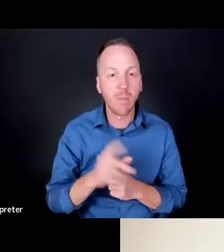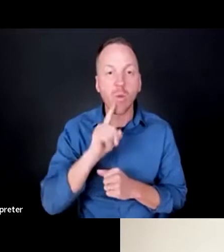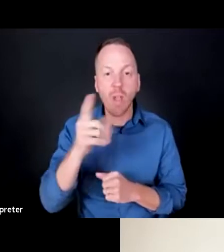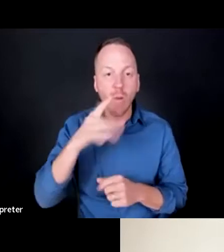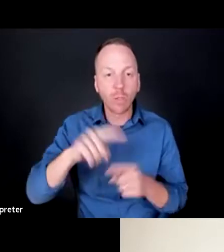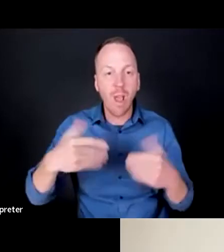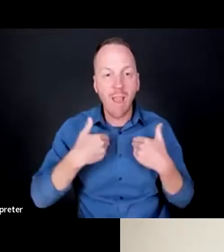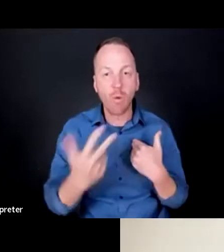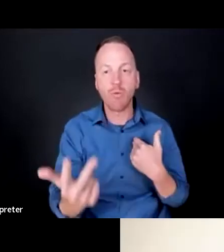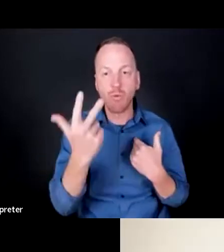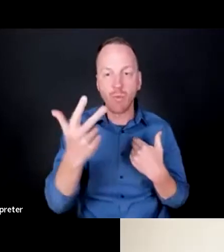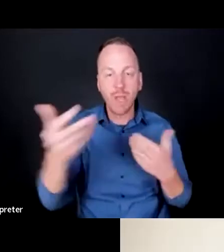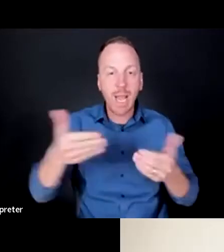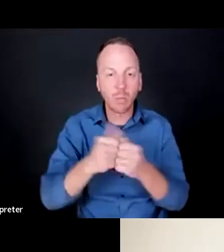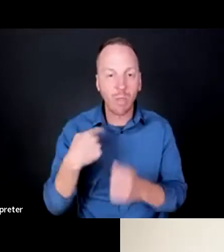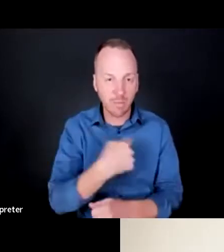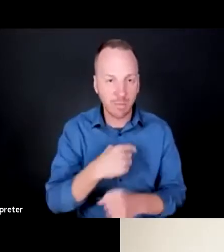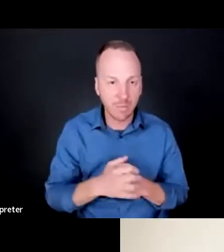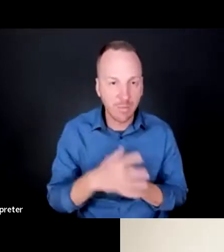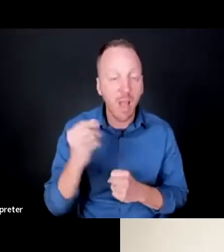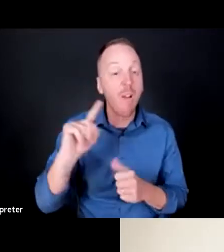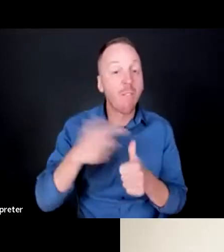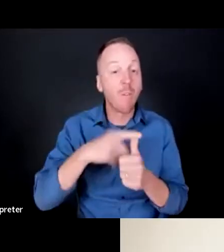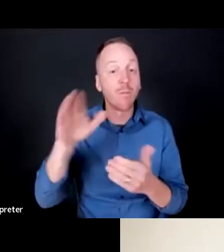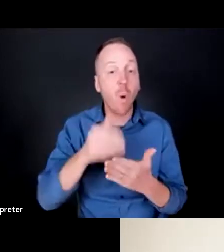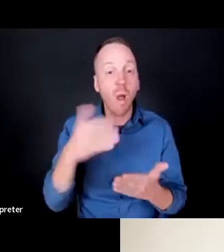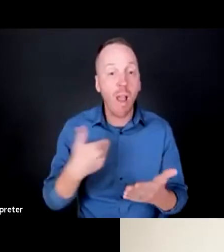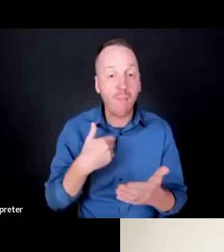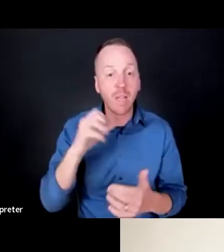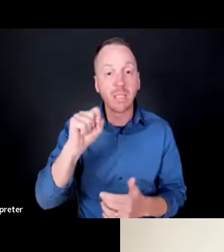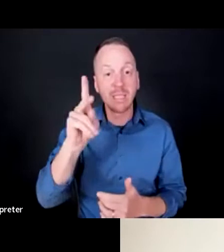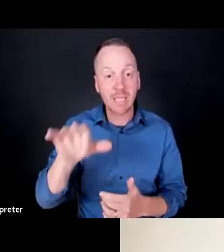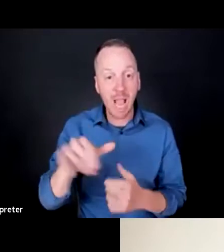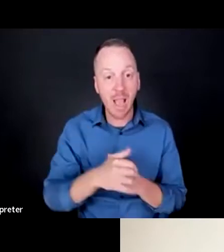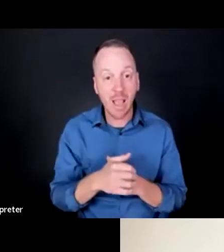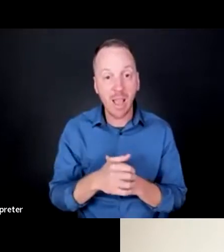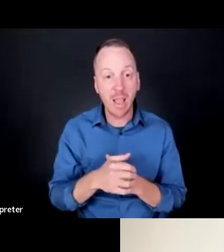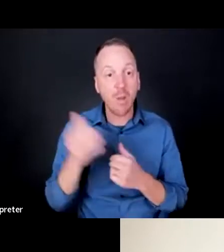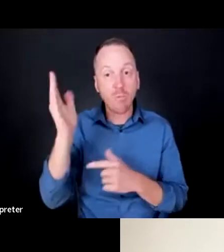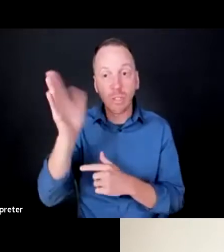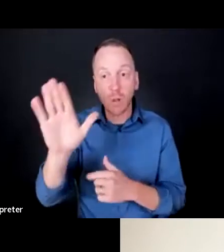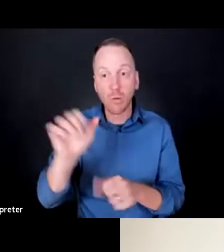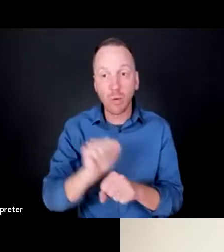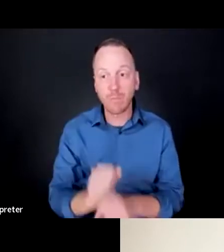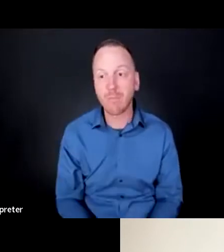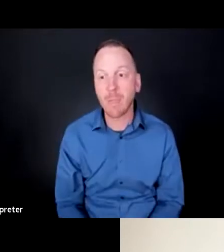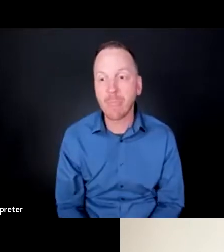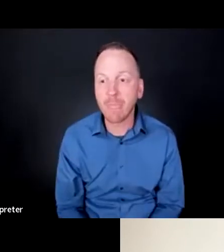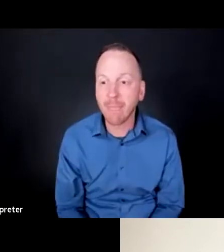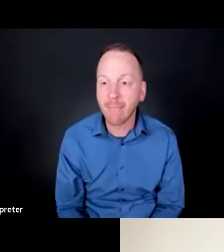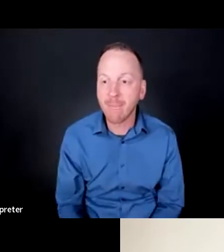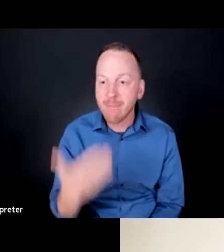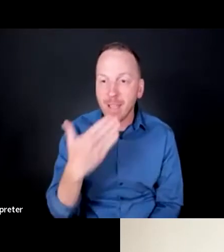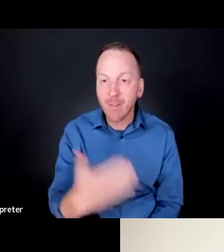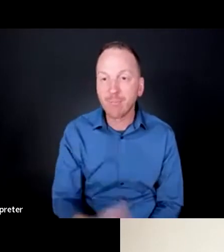fortunate to have our three guests with us. And first we'll have Sky present their work.